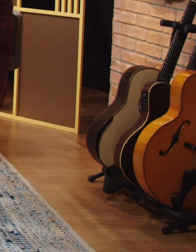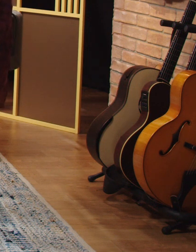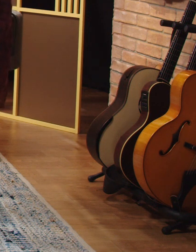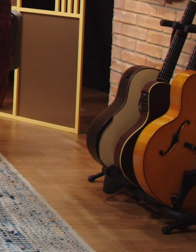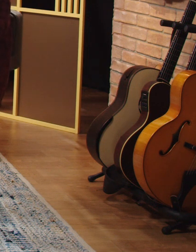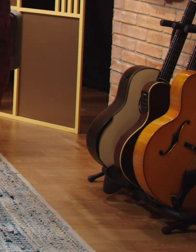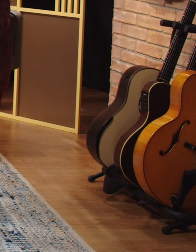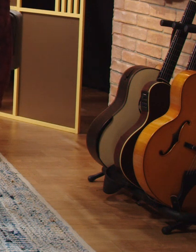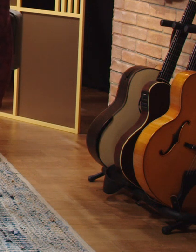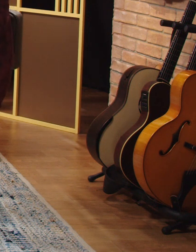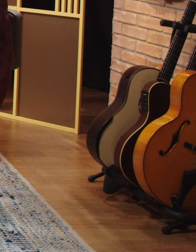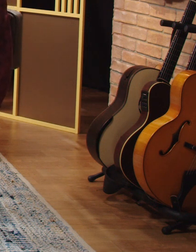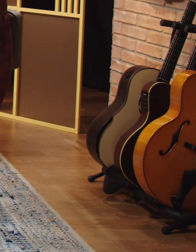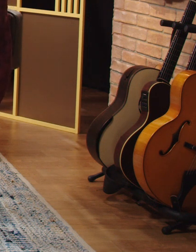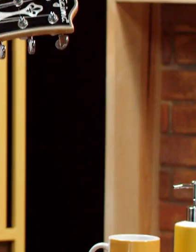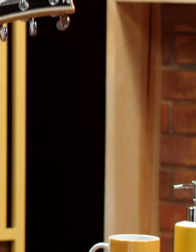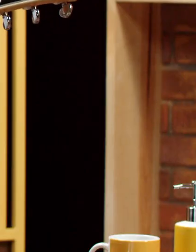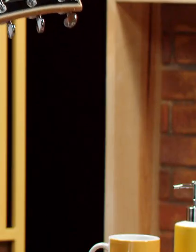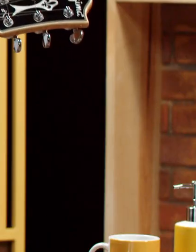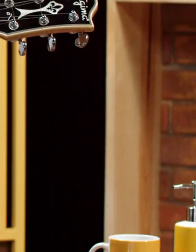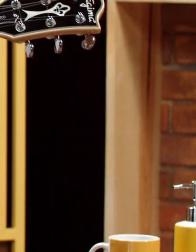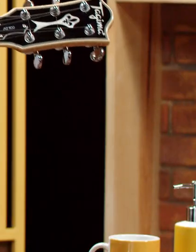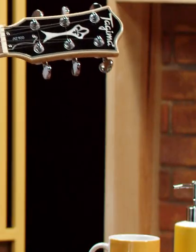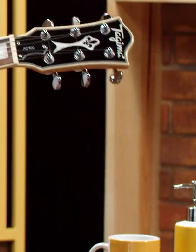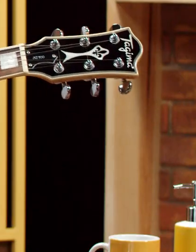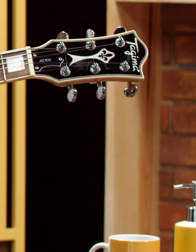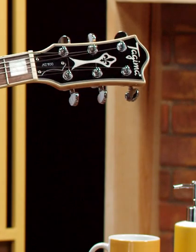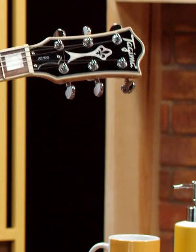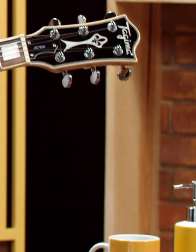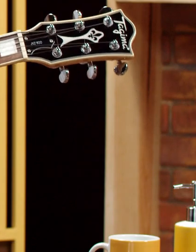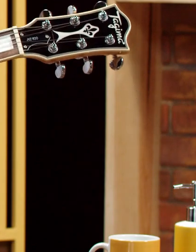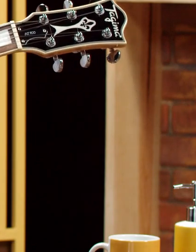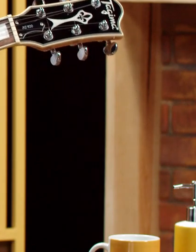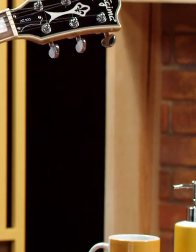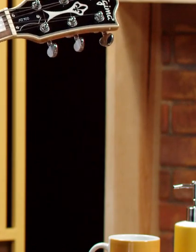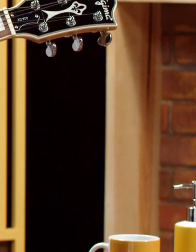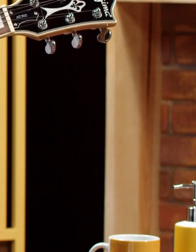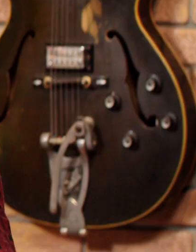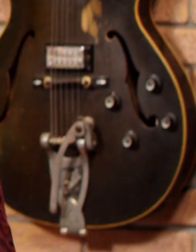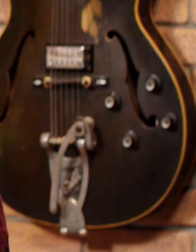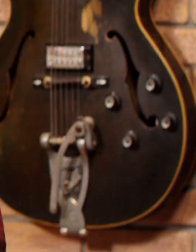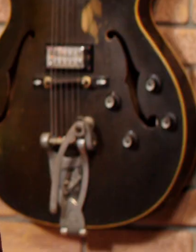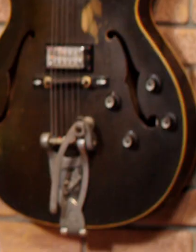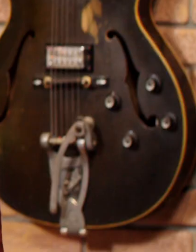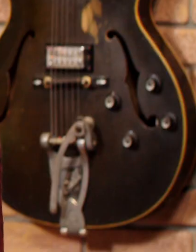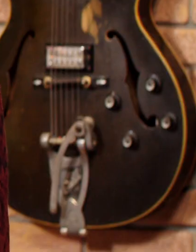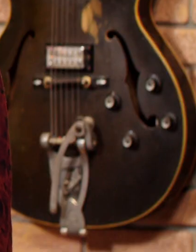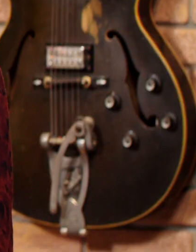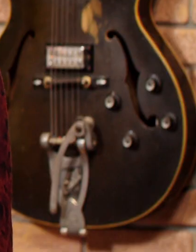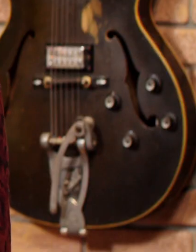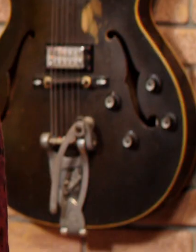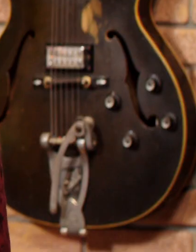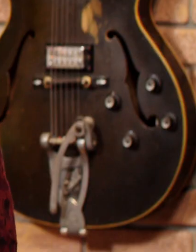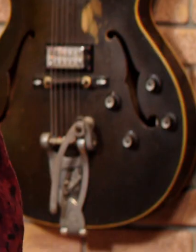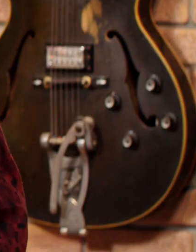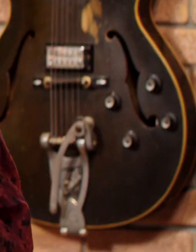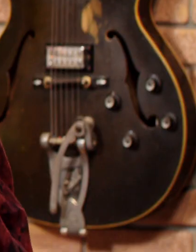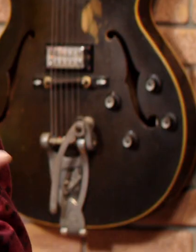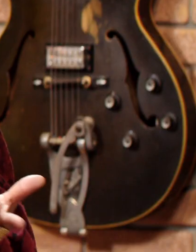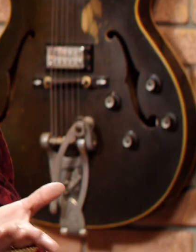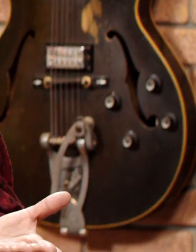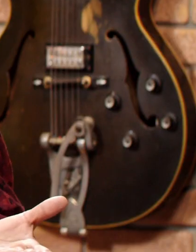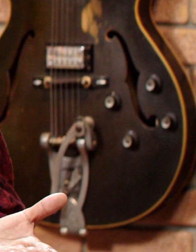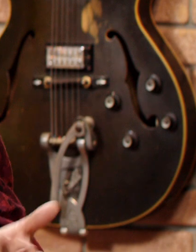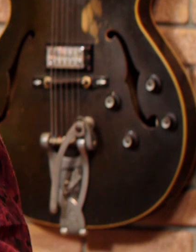pitter patter of sad tears on your heart. Oh, my honey, we can't